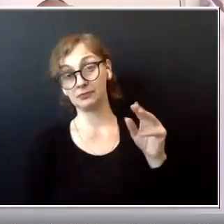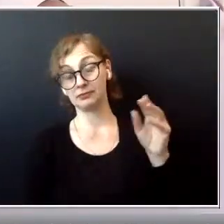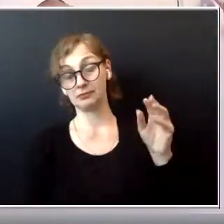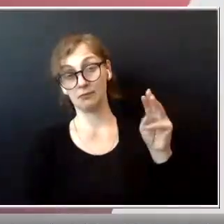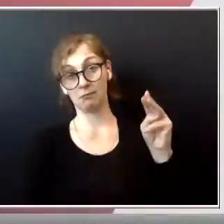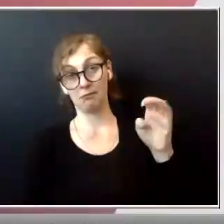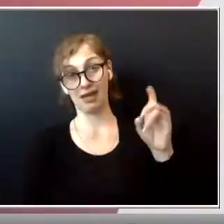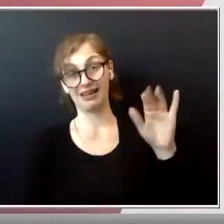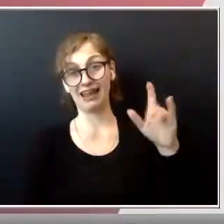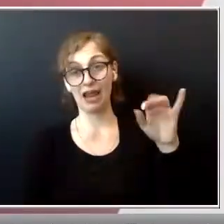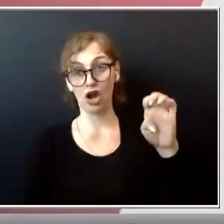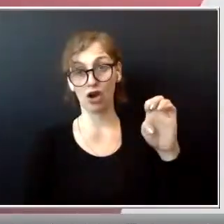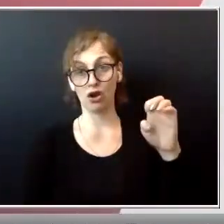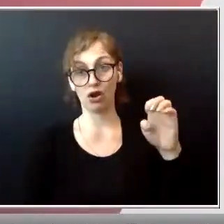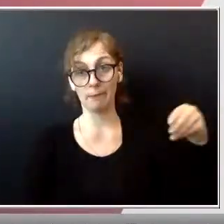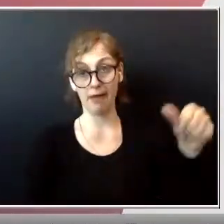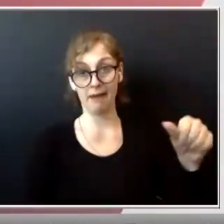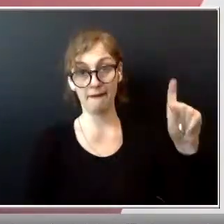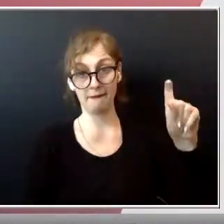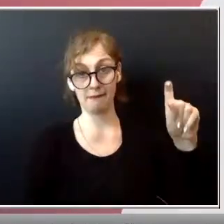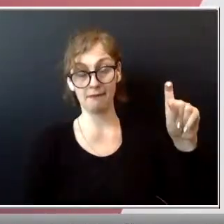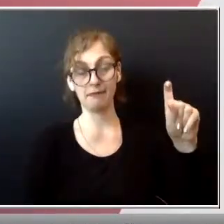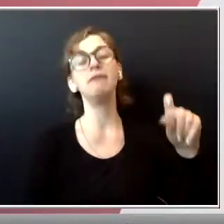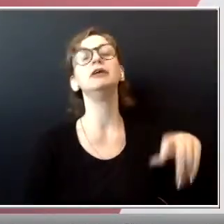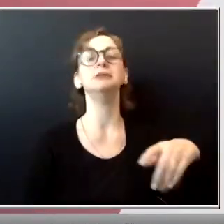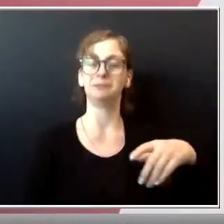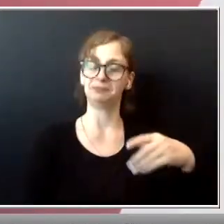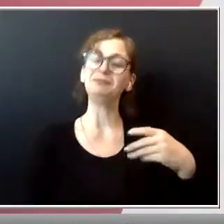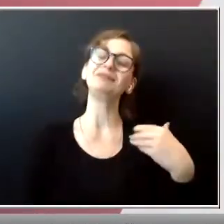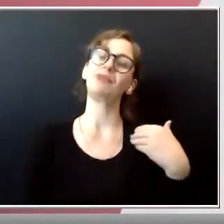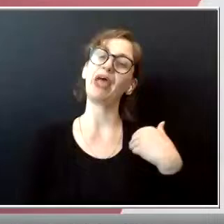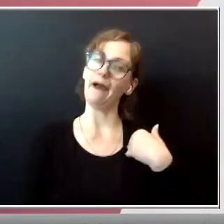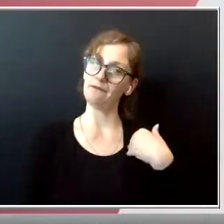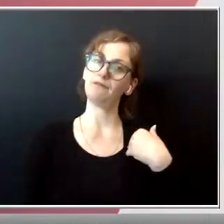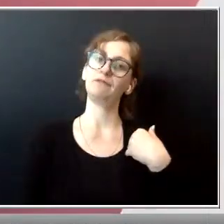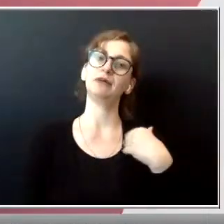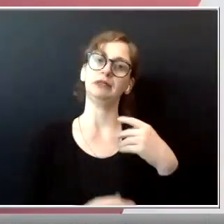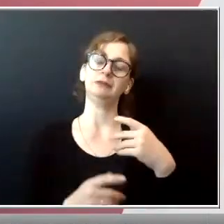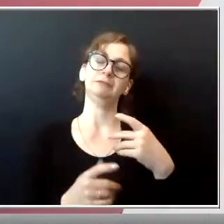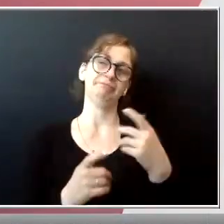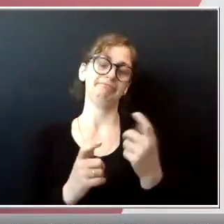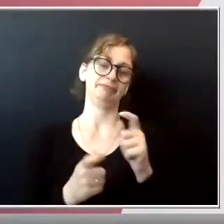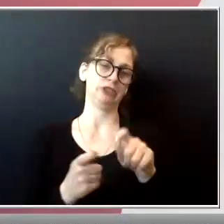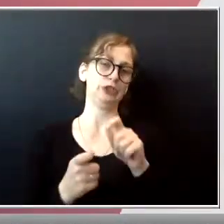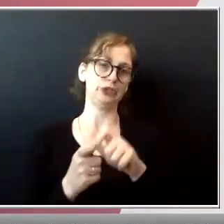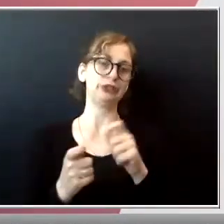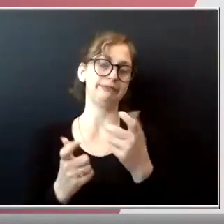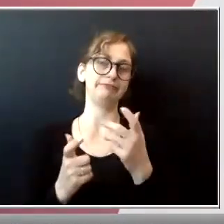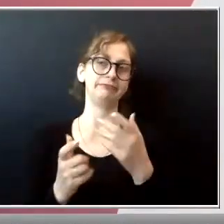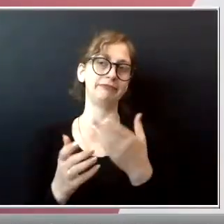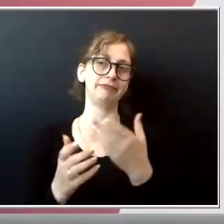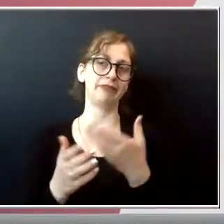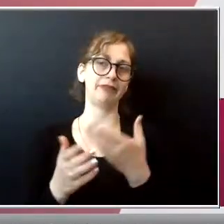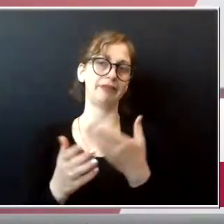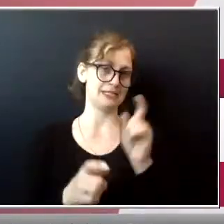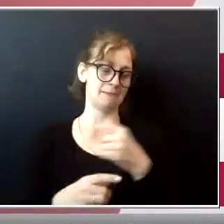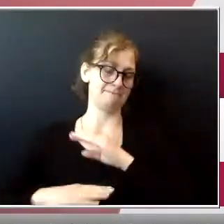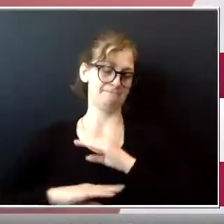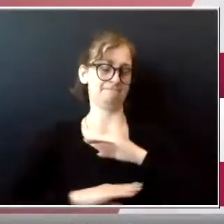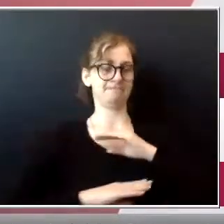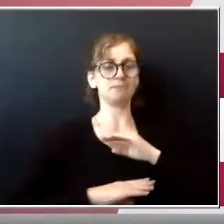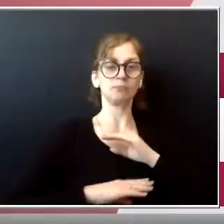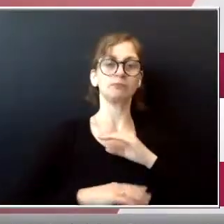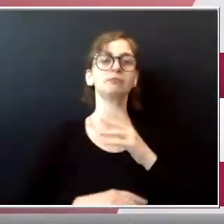so Medicare has qualifications. We want to make sure that, obviously the patient has AFib and there is a risk of stroke and there is a